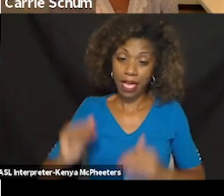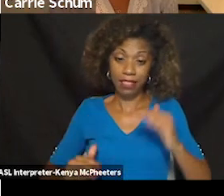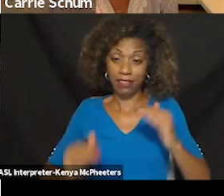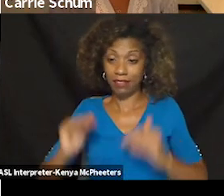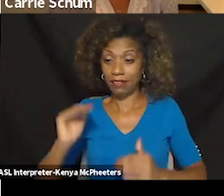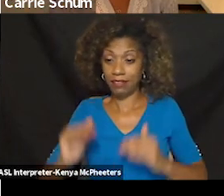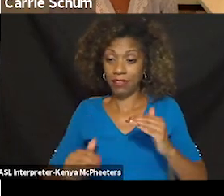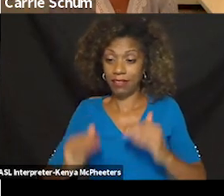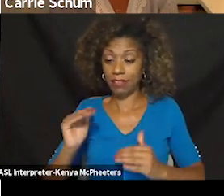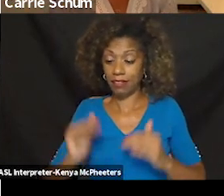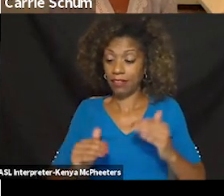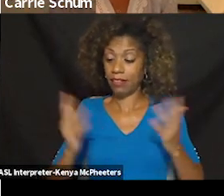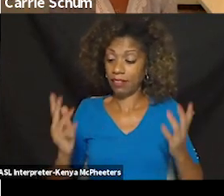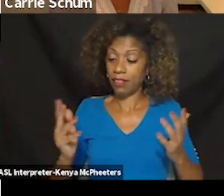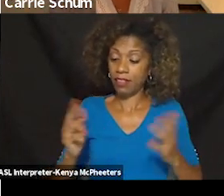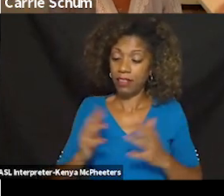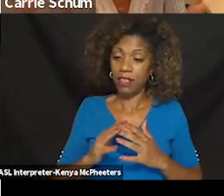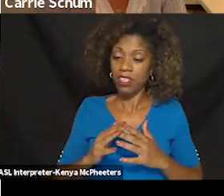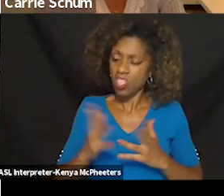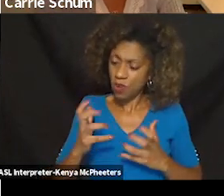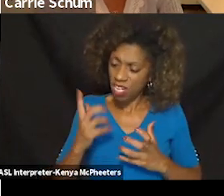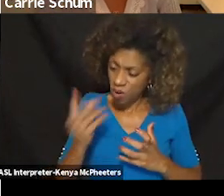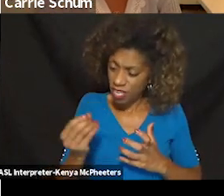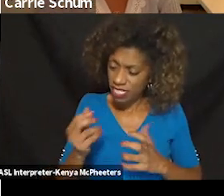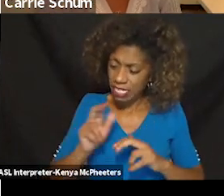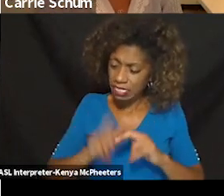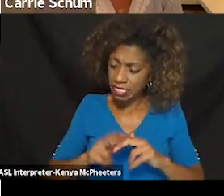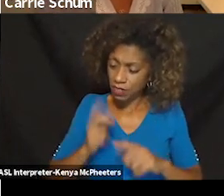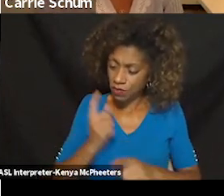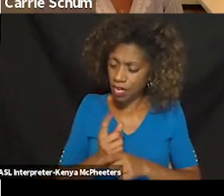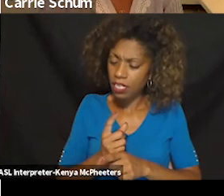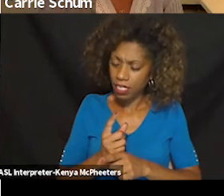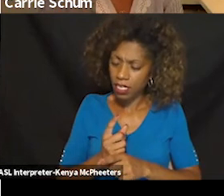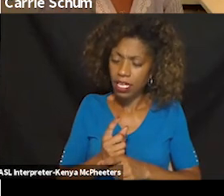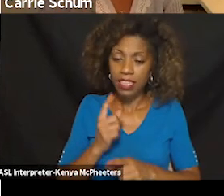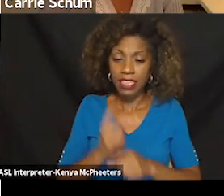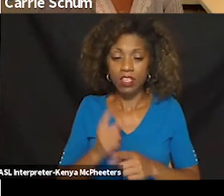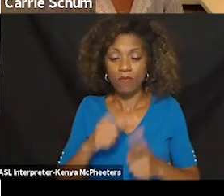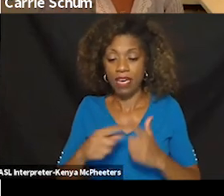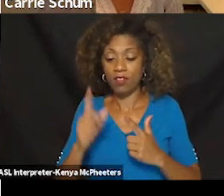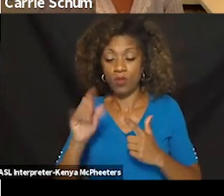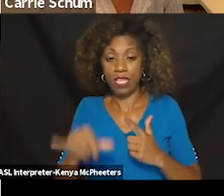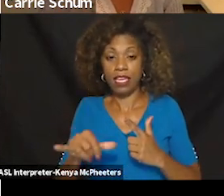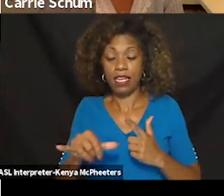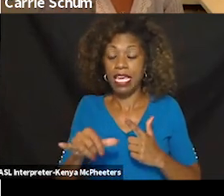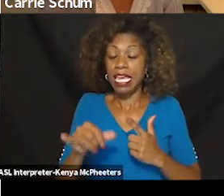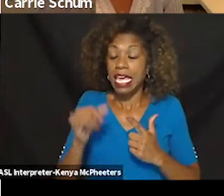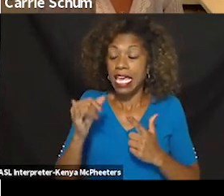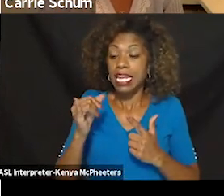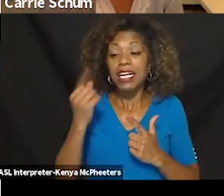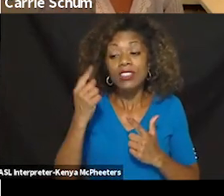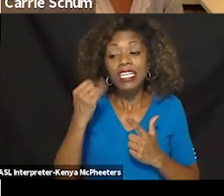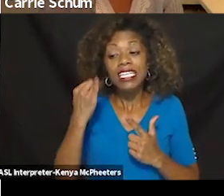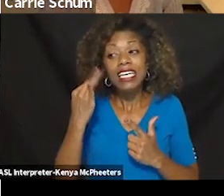Delta variant has risen, this message was right and still is right. Even if you're exposed, you will be